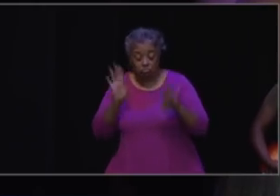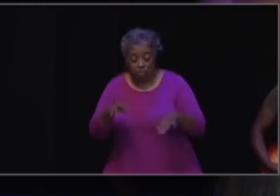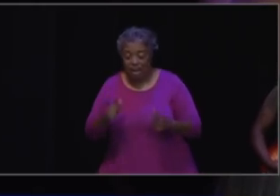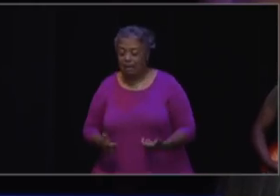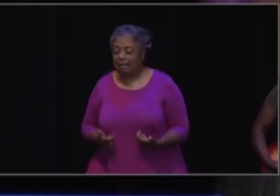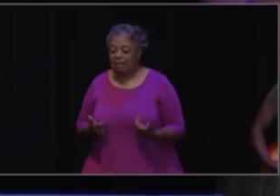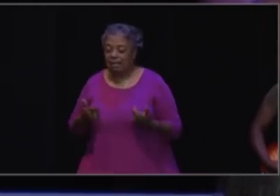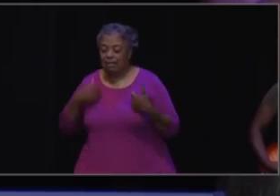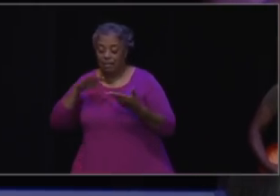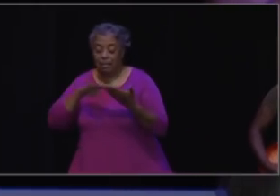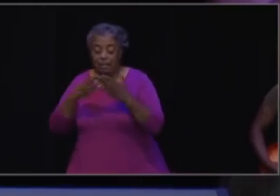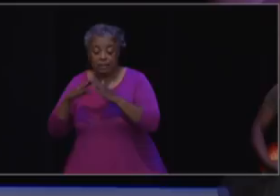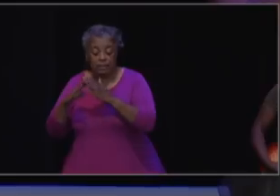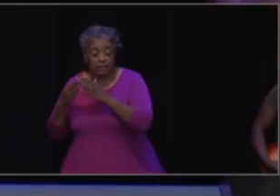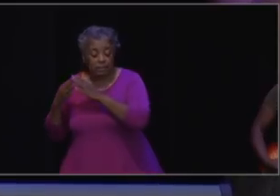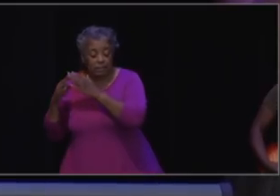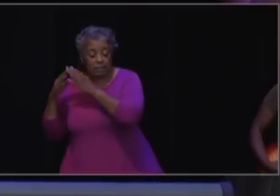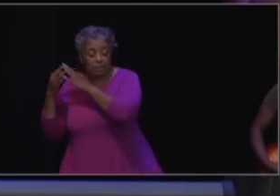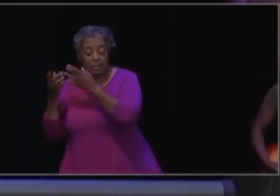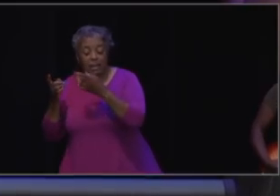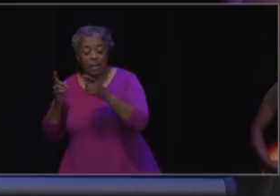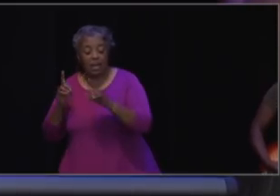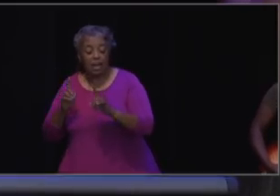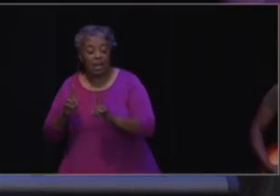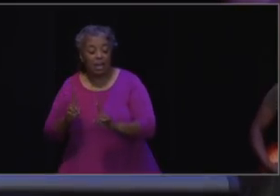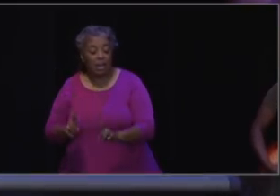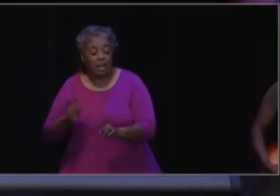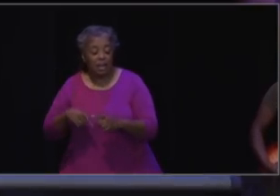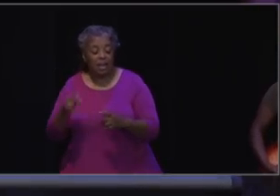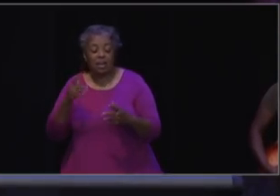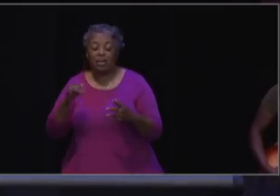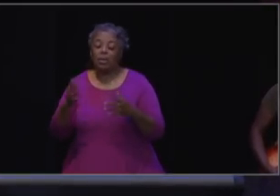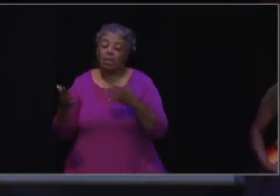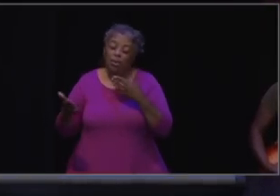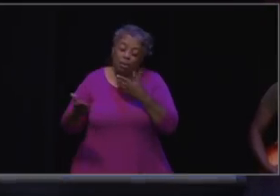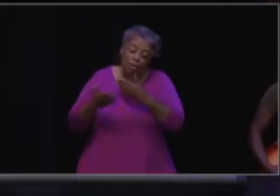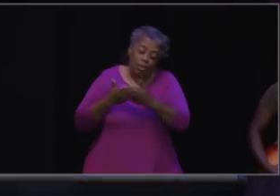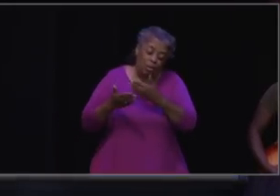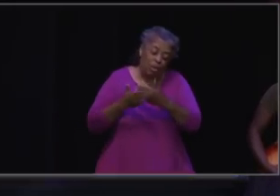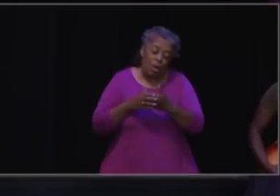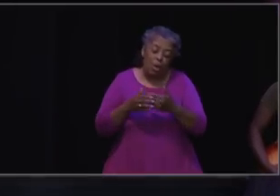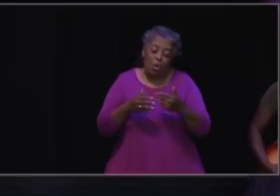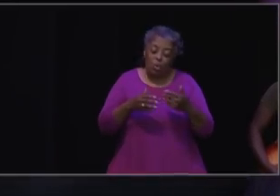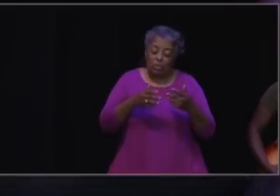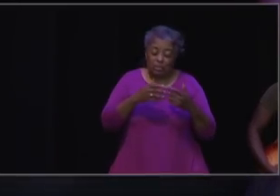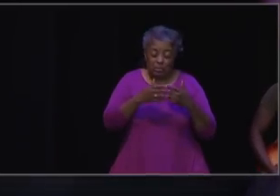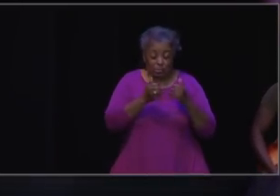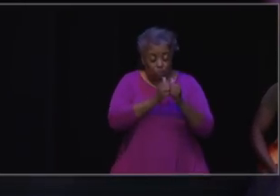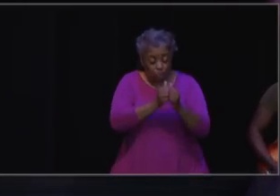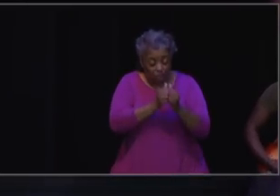racing to red lights, having close encounters far away